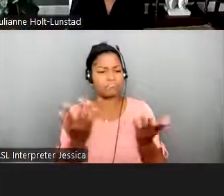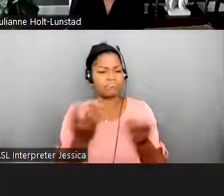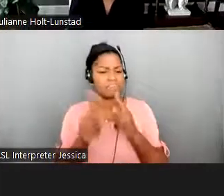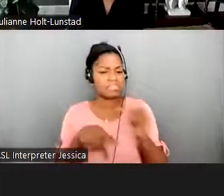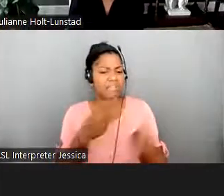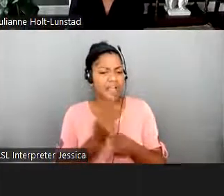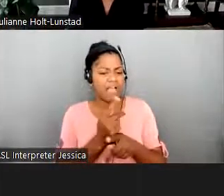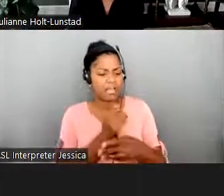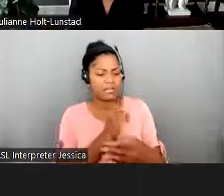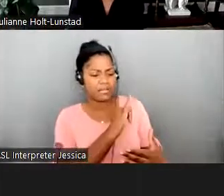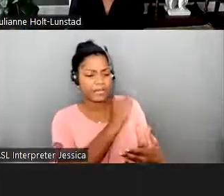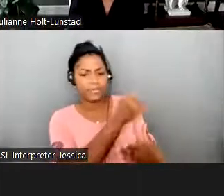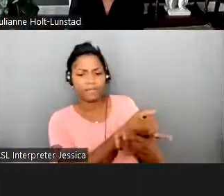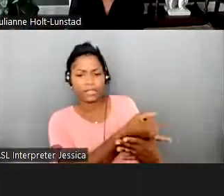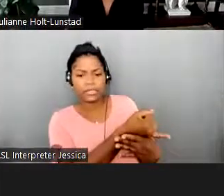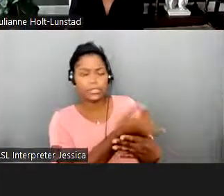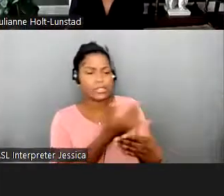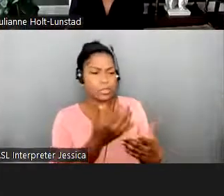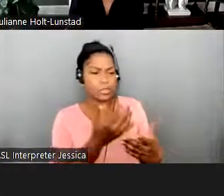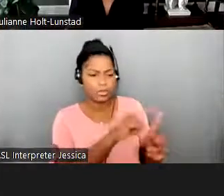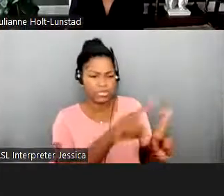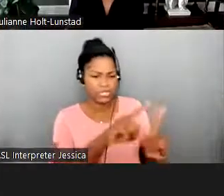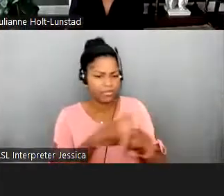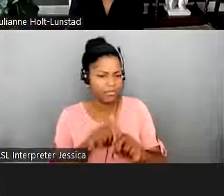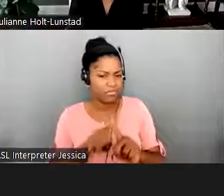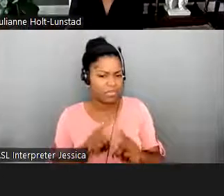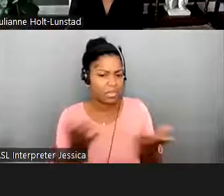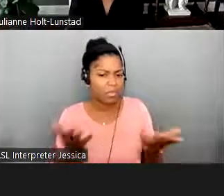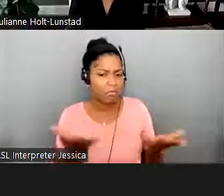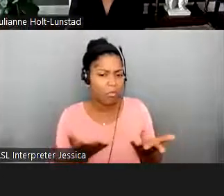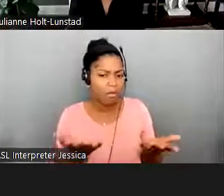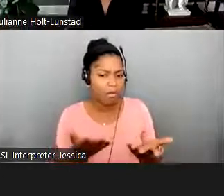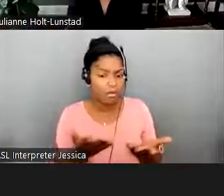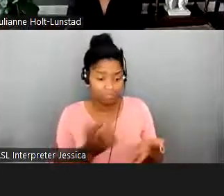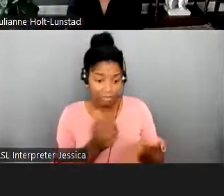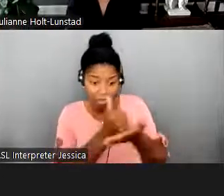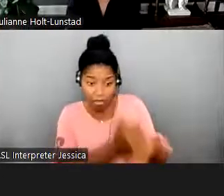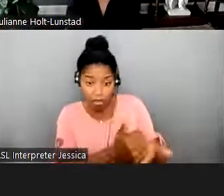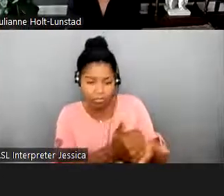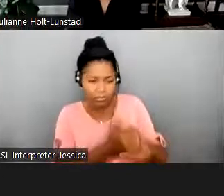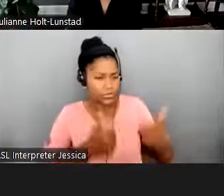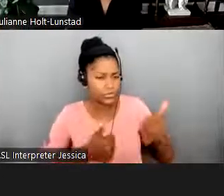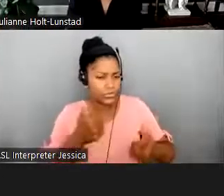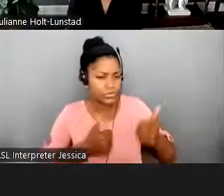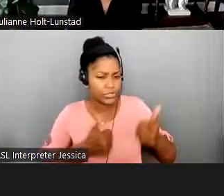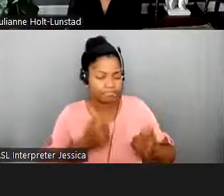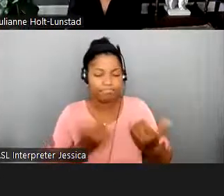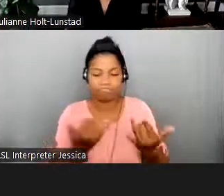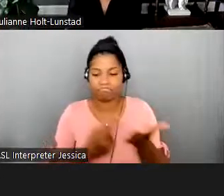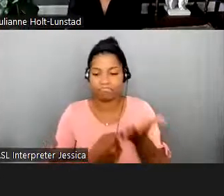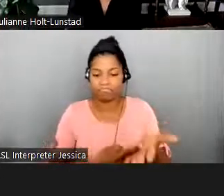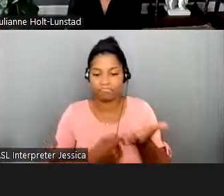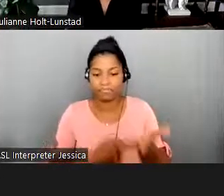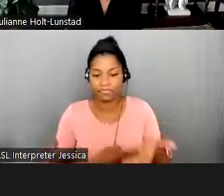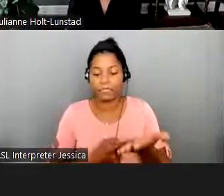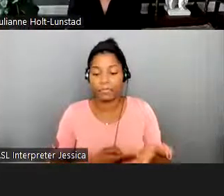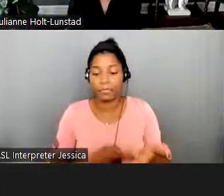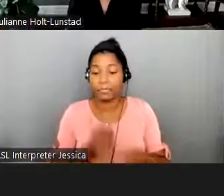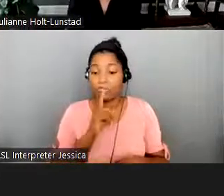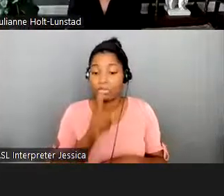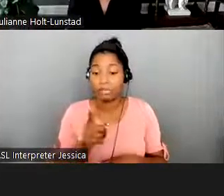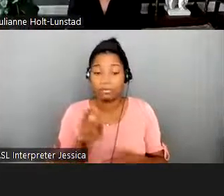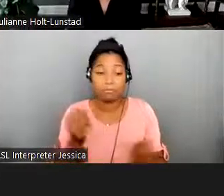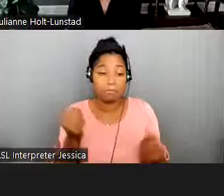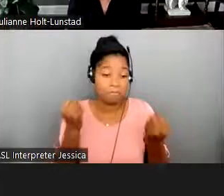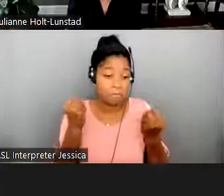and other types of approaches and what might be most effective? And there have been multiple